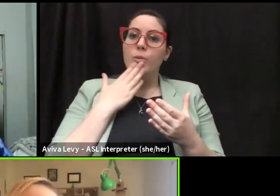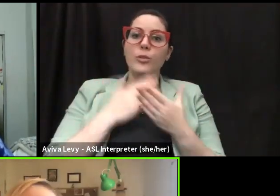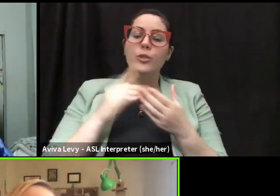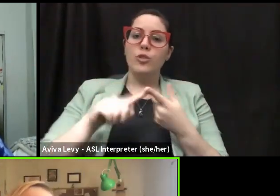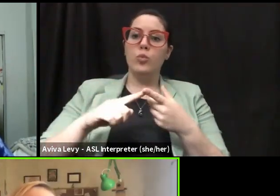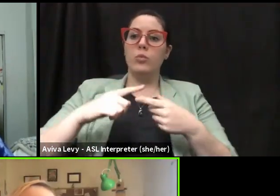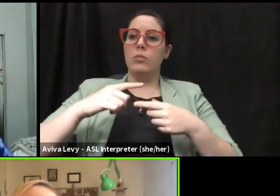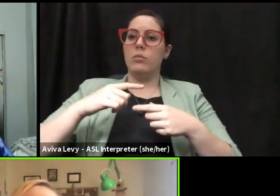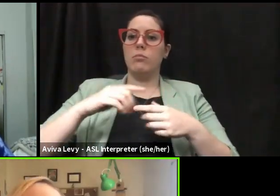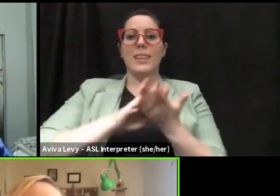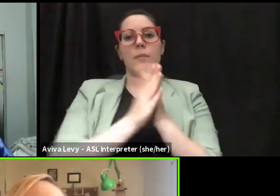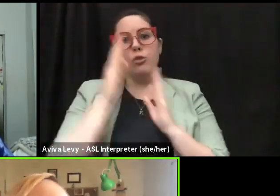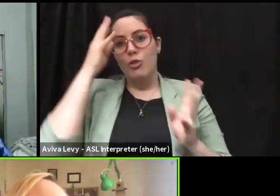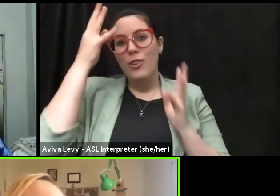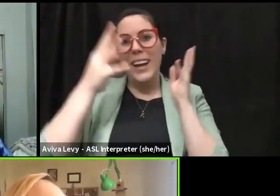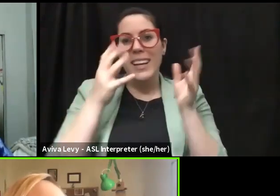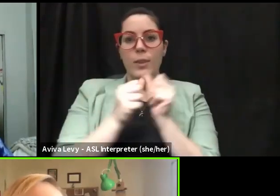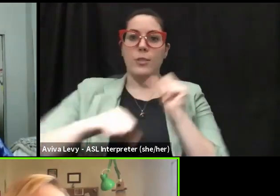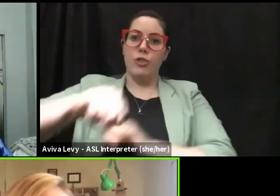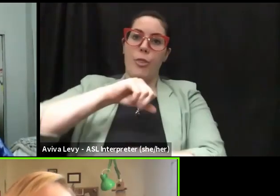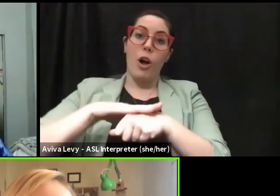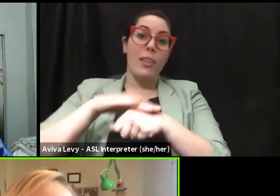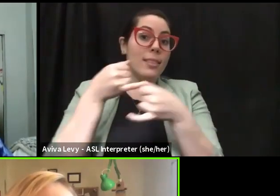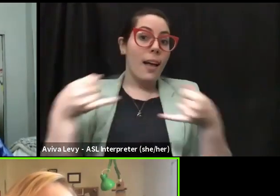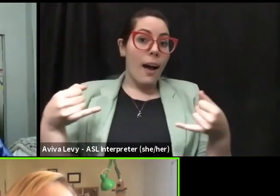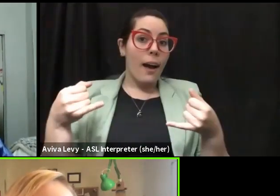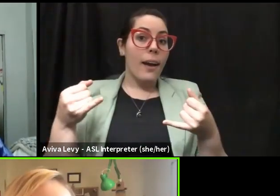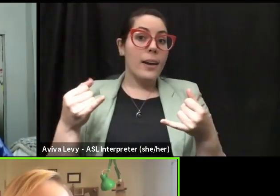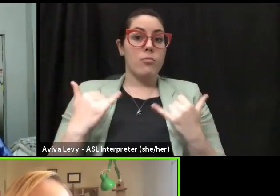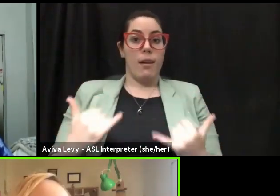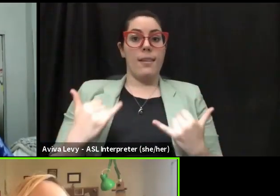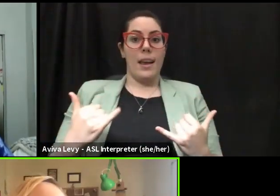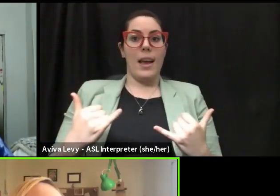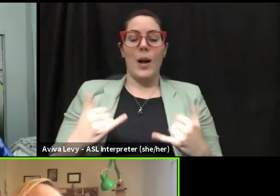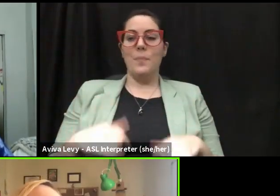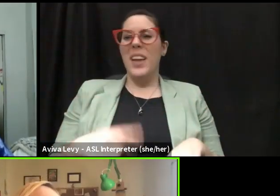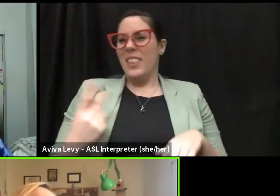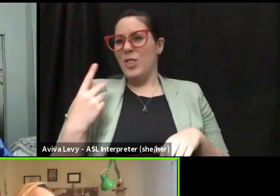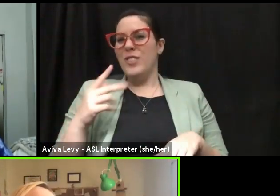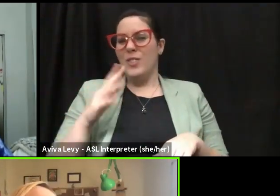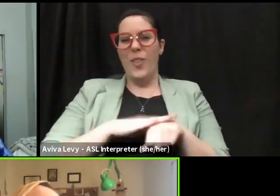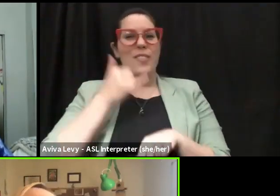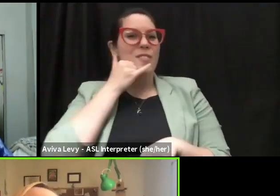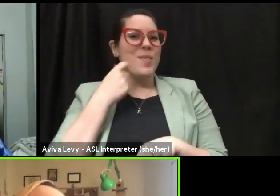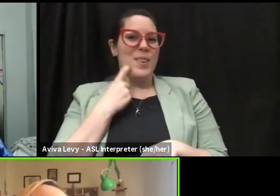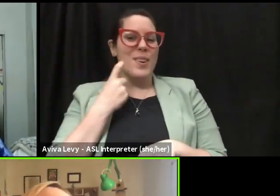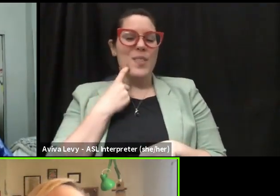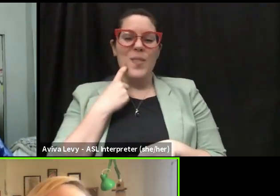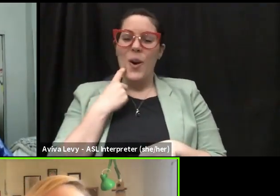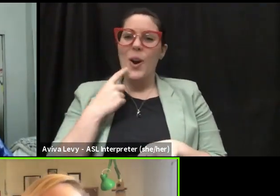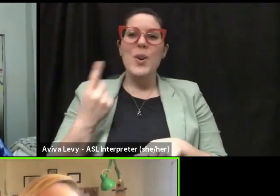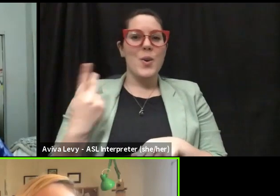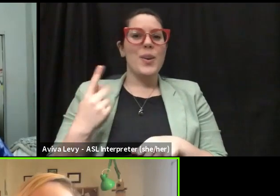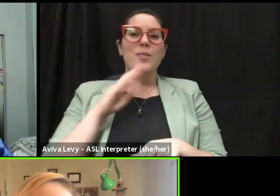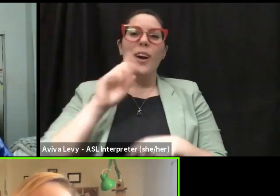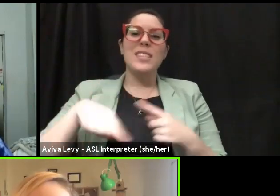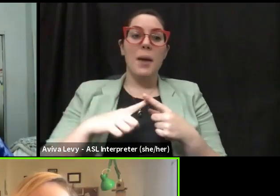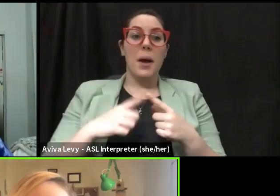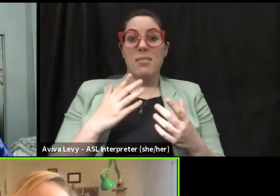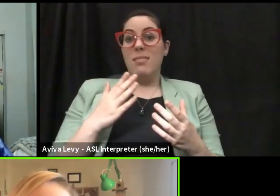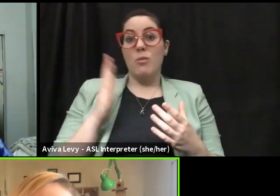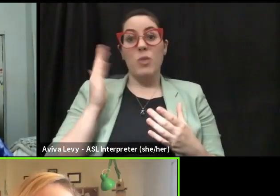that we can even, I think, as we talked about before on the phone, there could be some amazing ways to